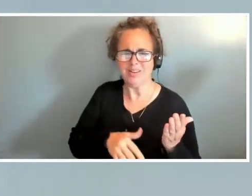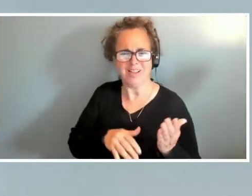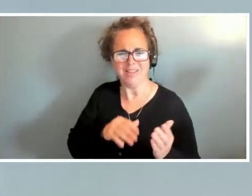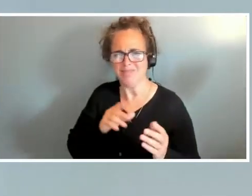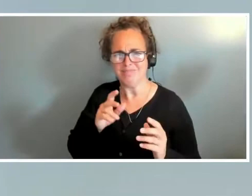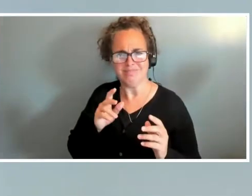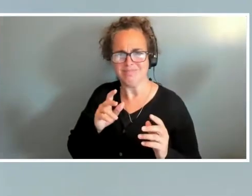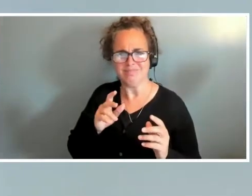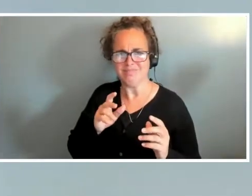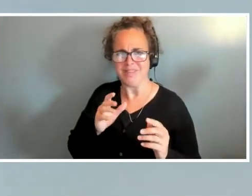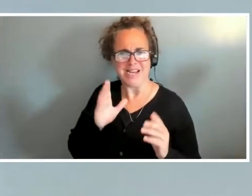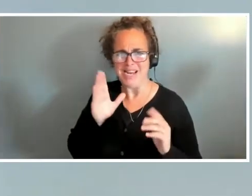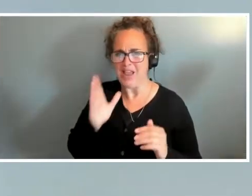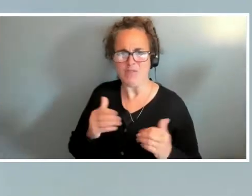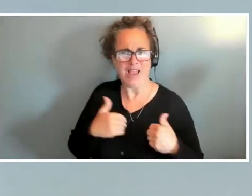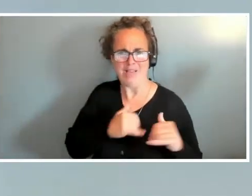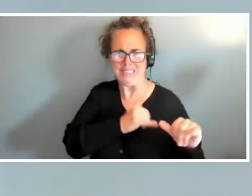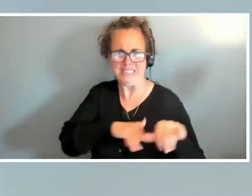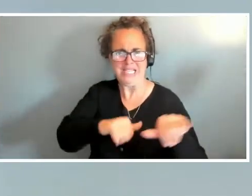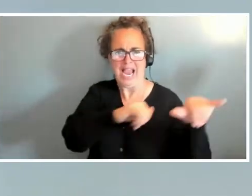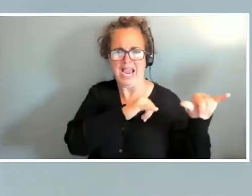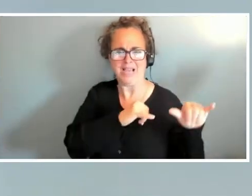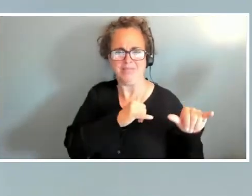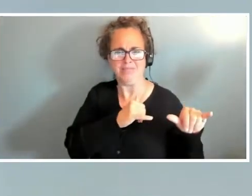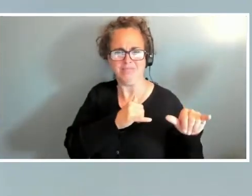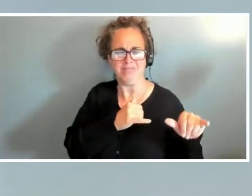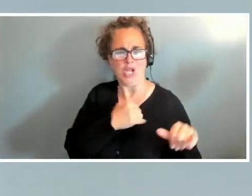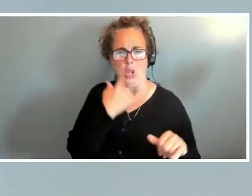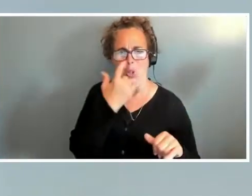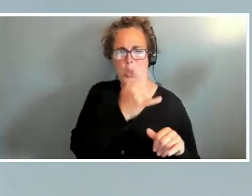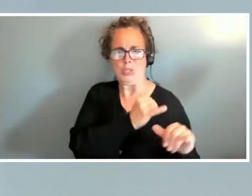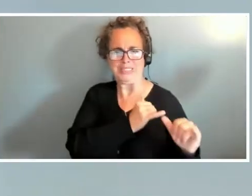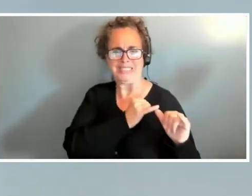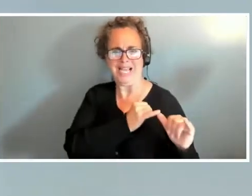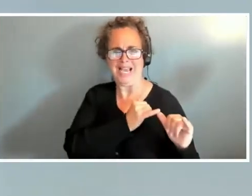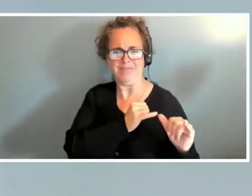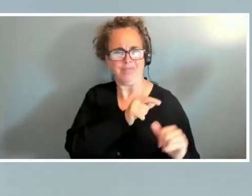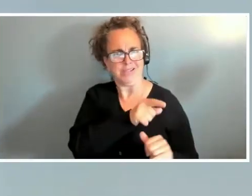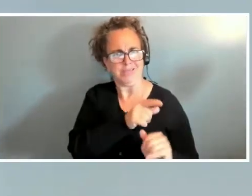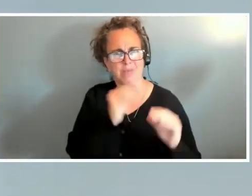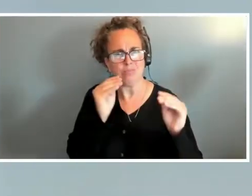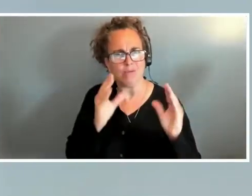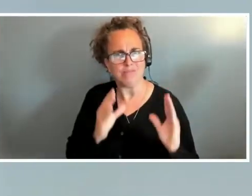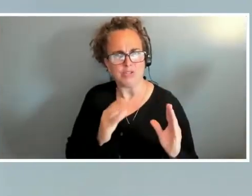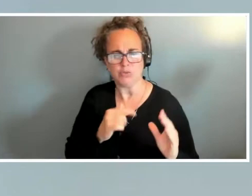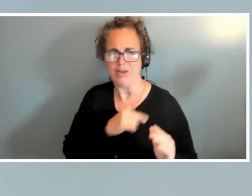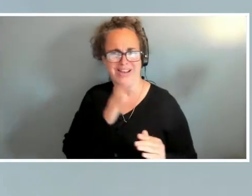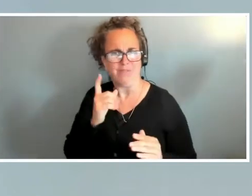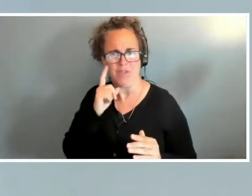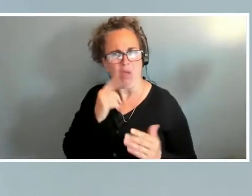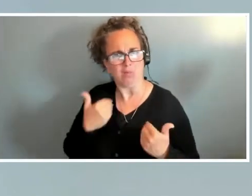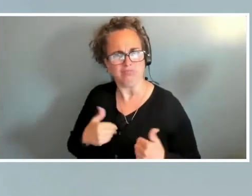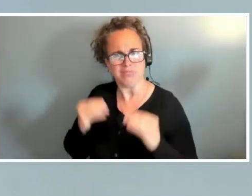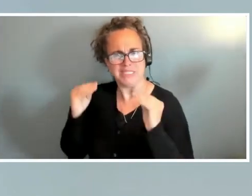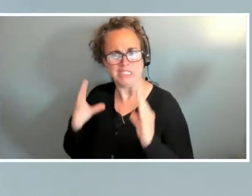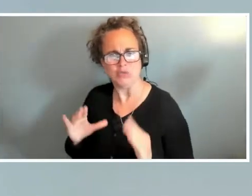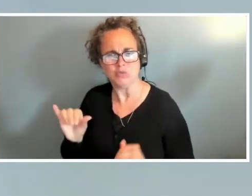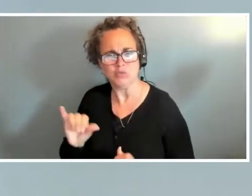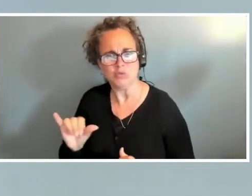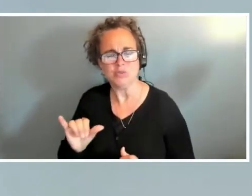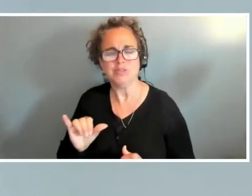like me who was a professor. And so I never even thought about an academic career path. And so we developed the 4th